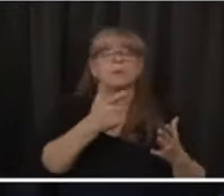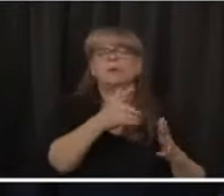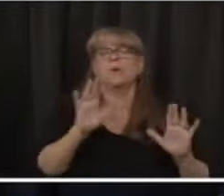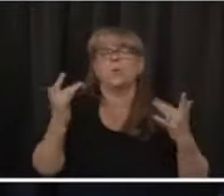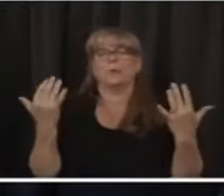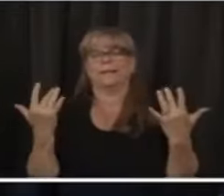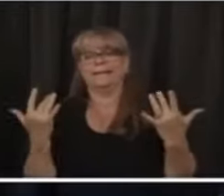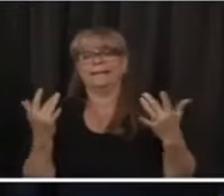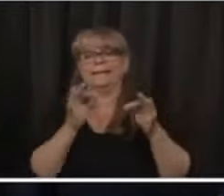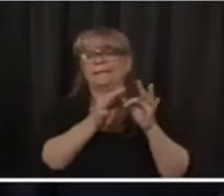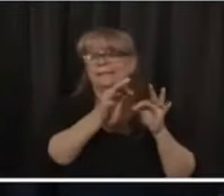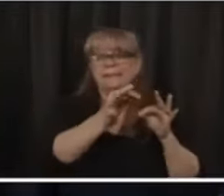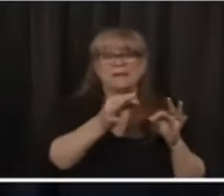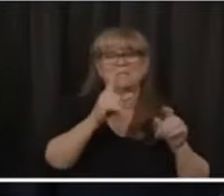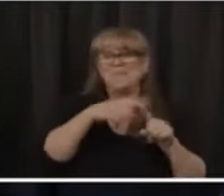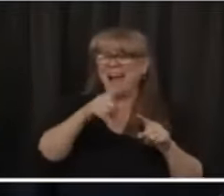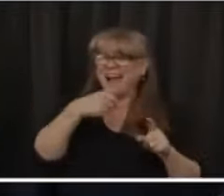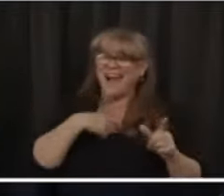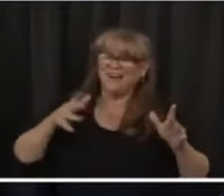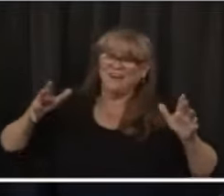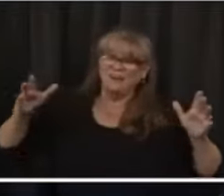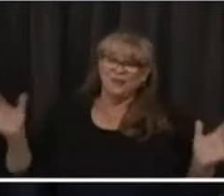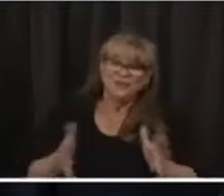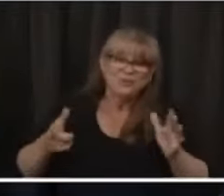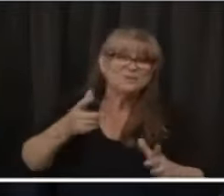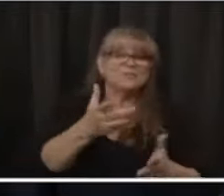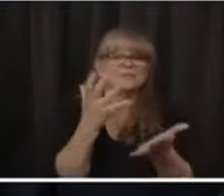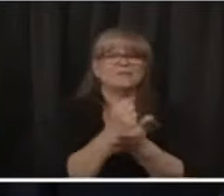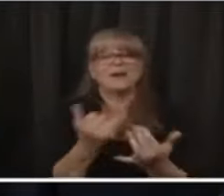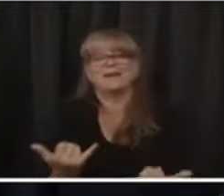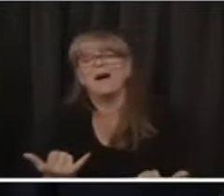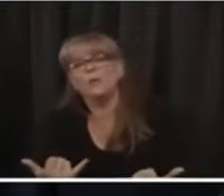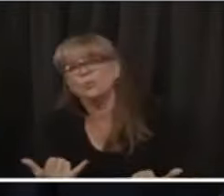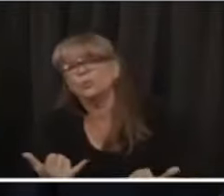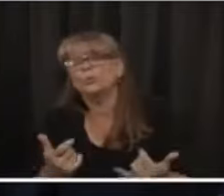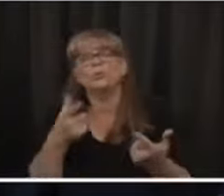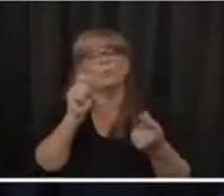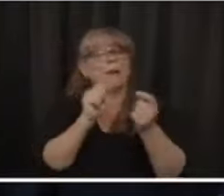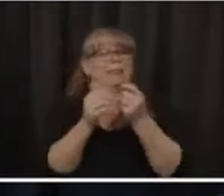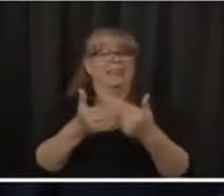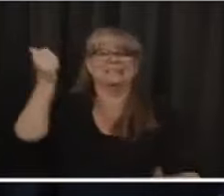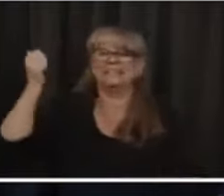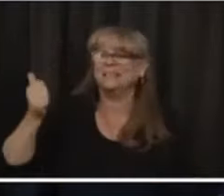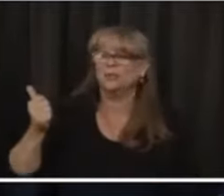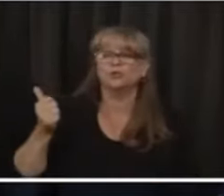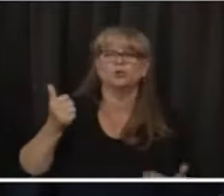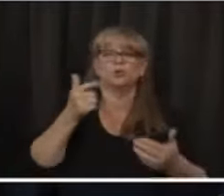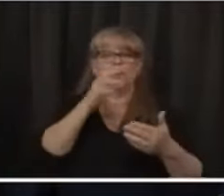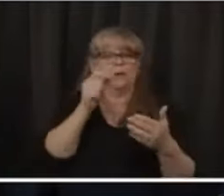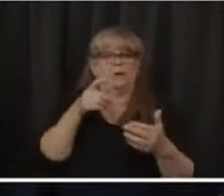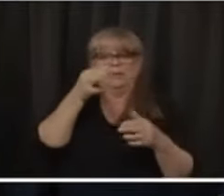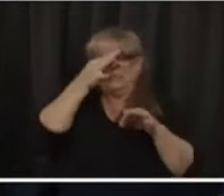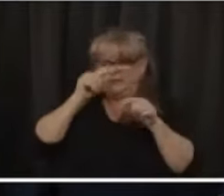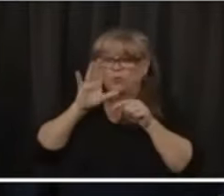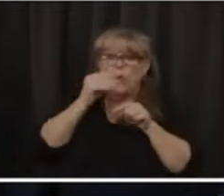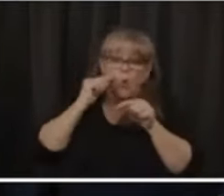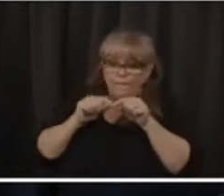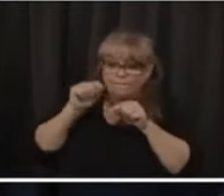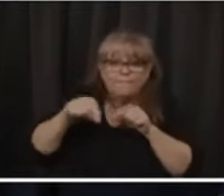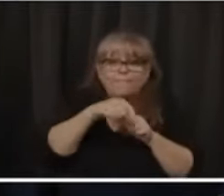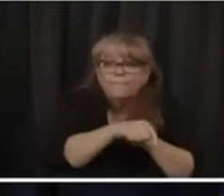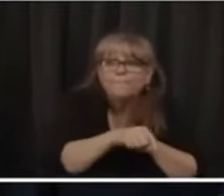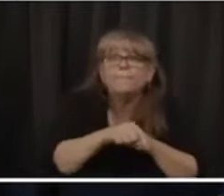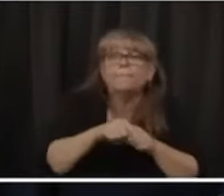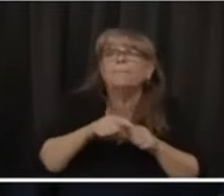is now. Step up and get it. So it's a matter of convenience, of ease. There's people who still think they have to spend an hour reloading web pages and it's hard to set